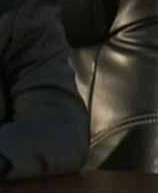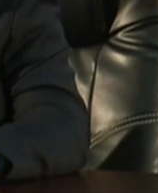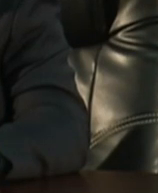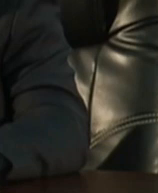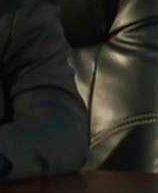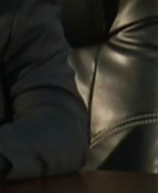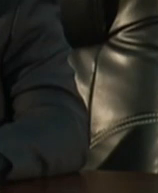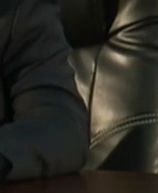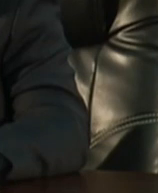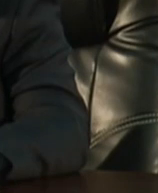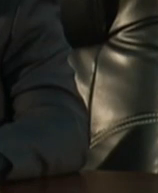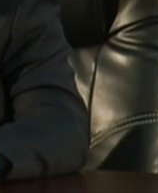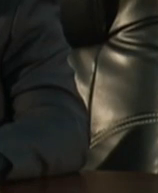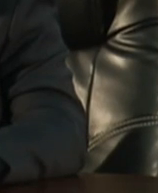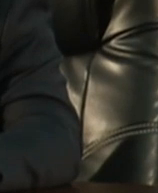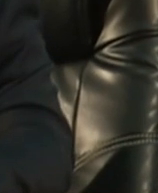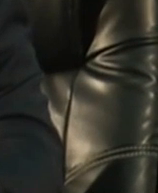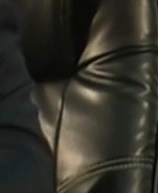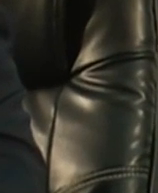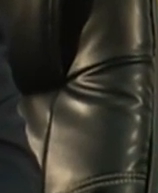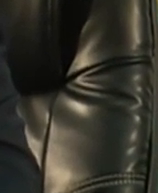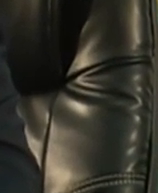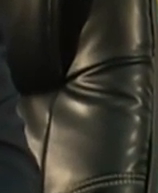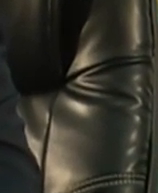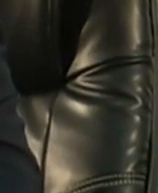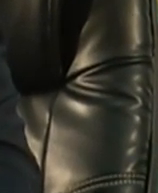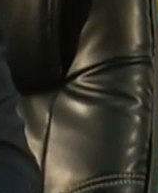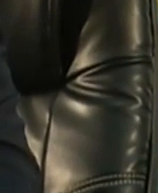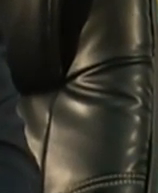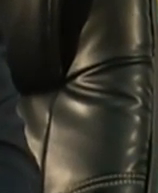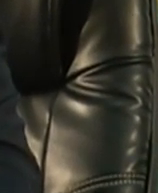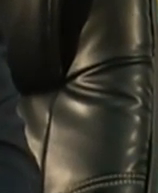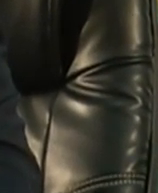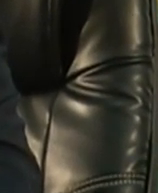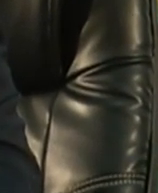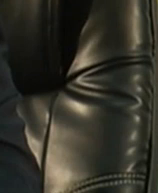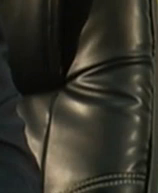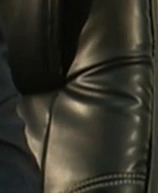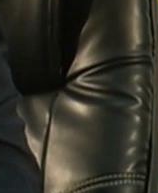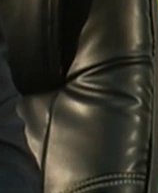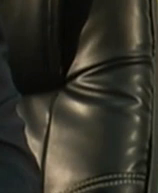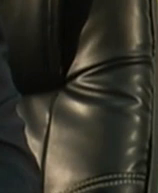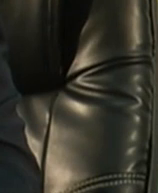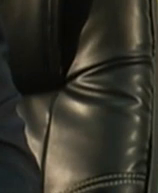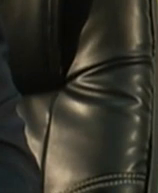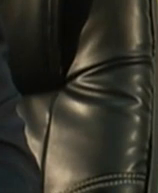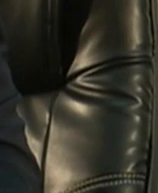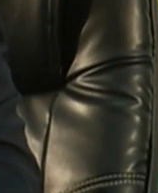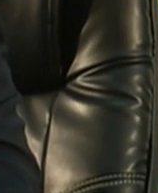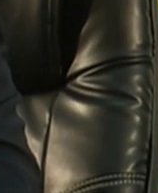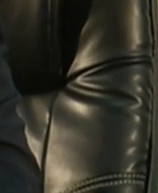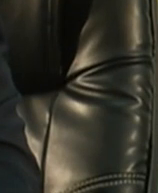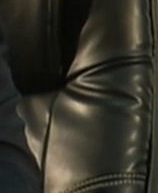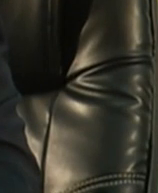respectively. Amajuba district is the only district that has reached alert line, and cases